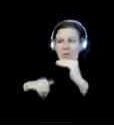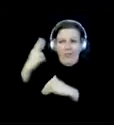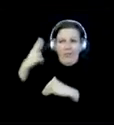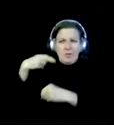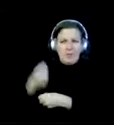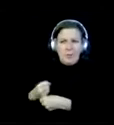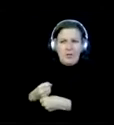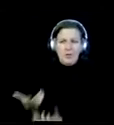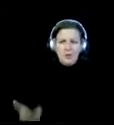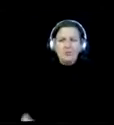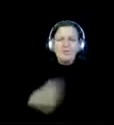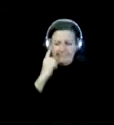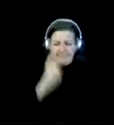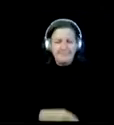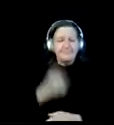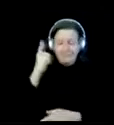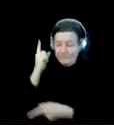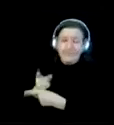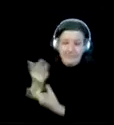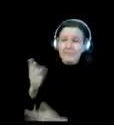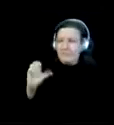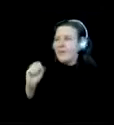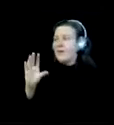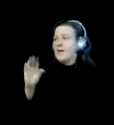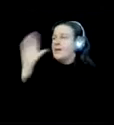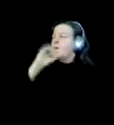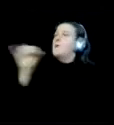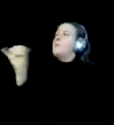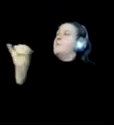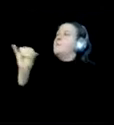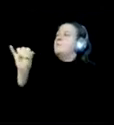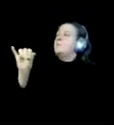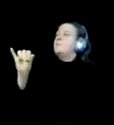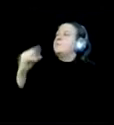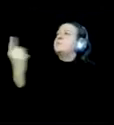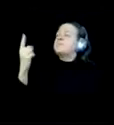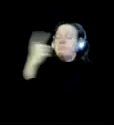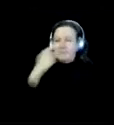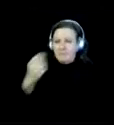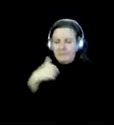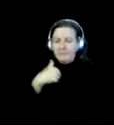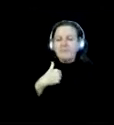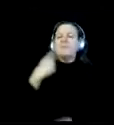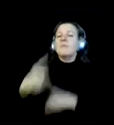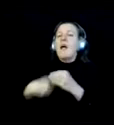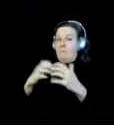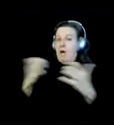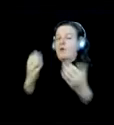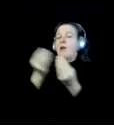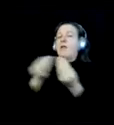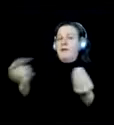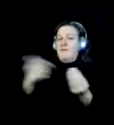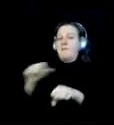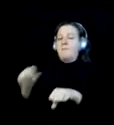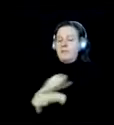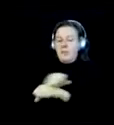But yeah, I mean, it's I guess also, and this is something that interests me about a lot of the material I work with, like the